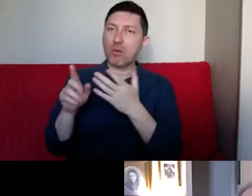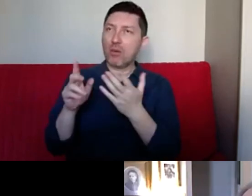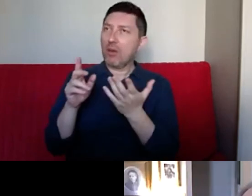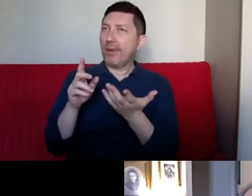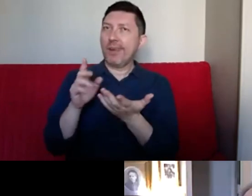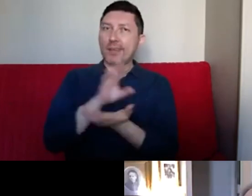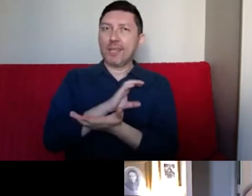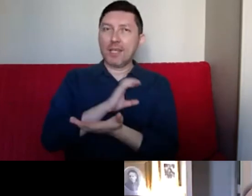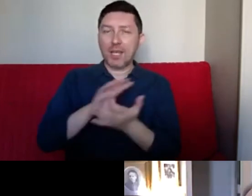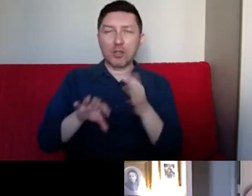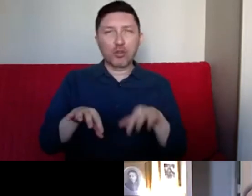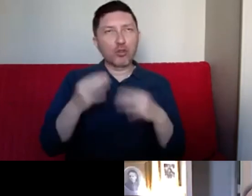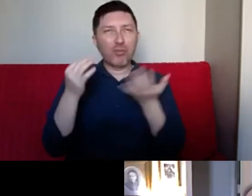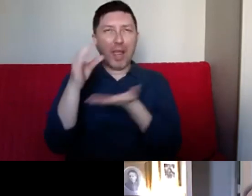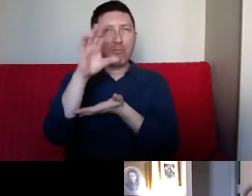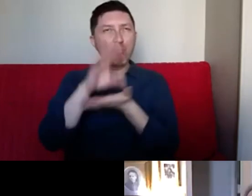job without